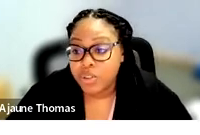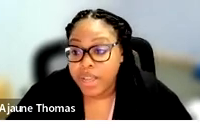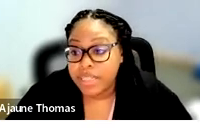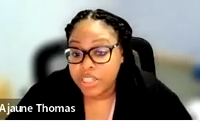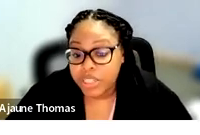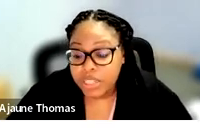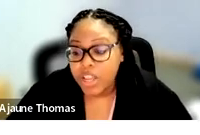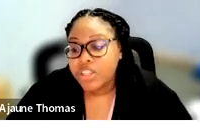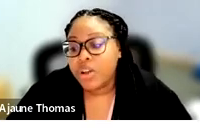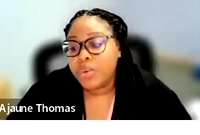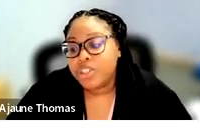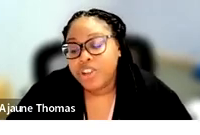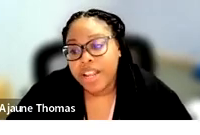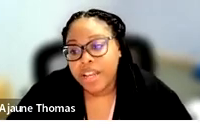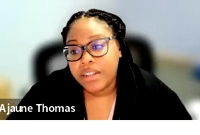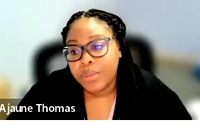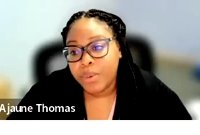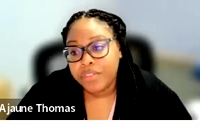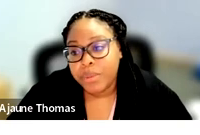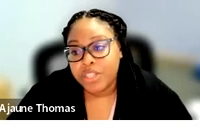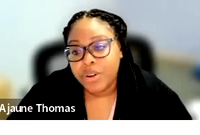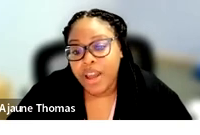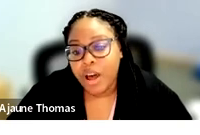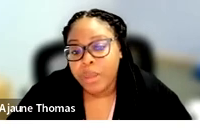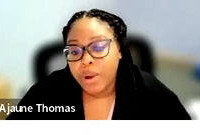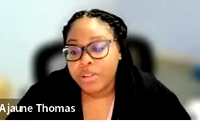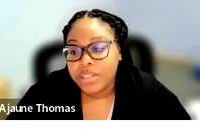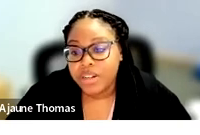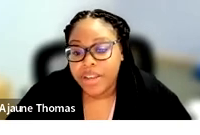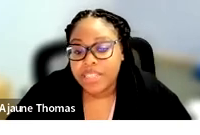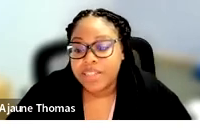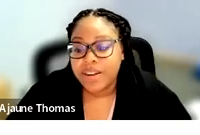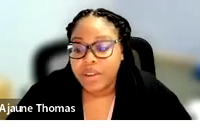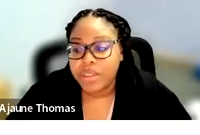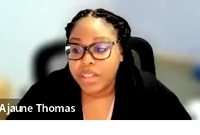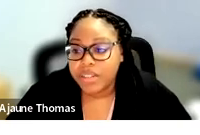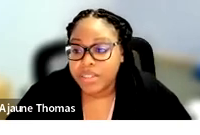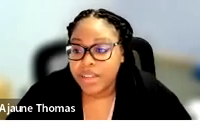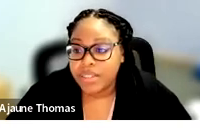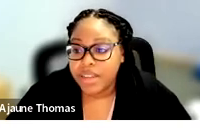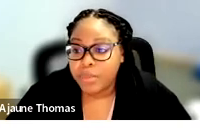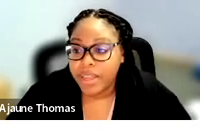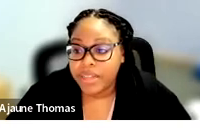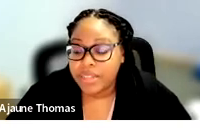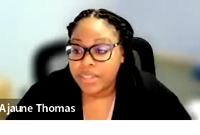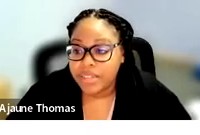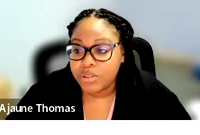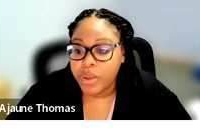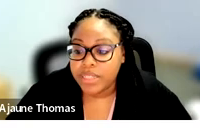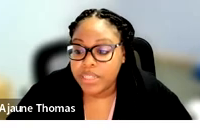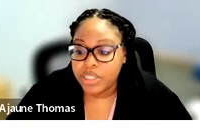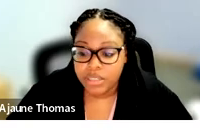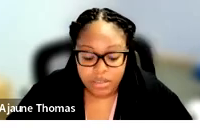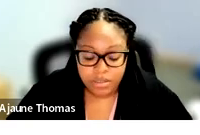and social isolation. So we're just trying to get a little bit more information on how people are using their devices to connect with others and to help end